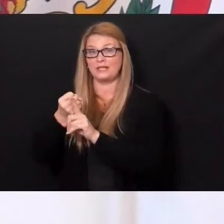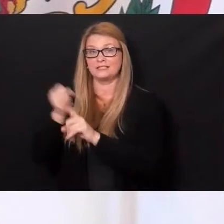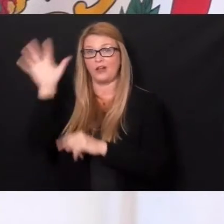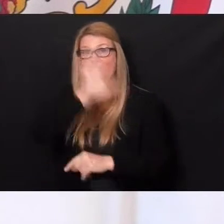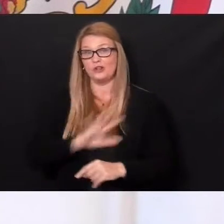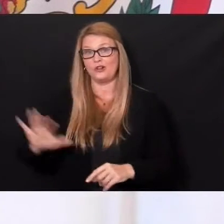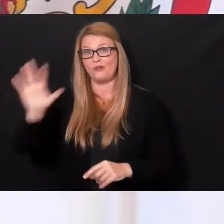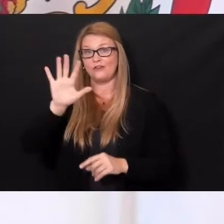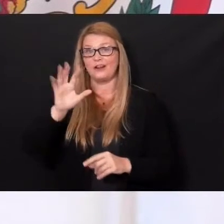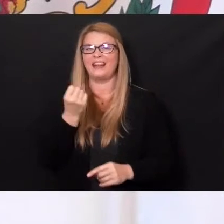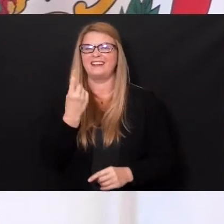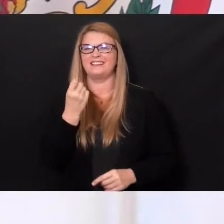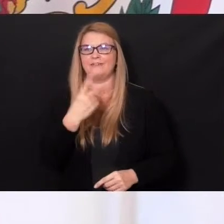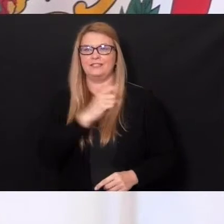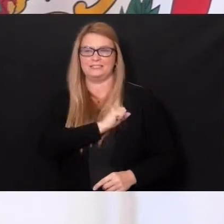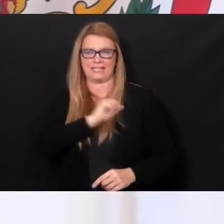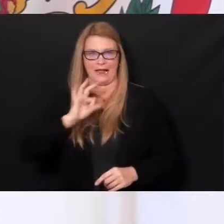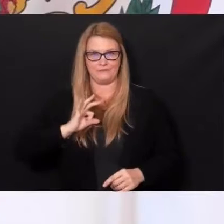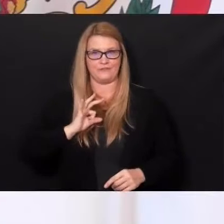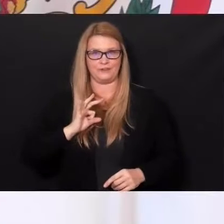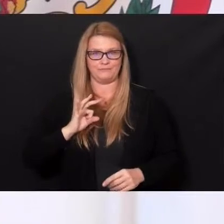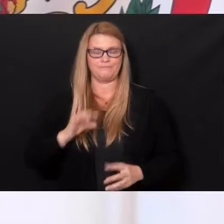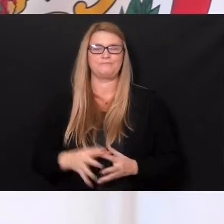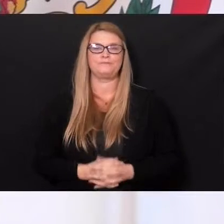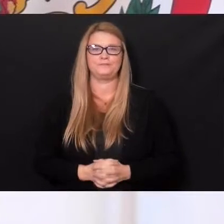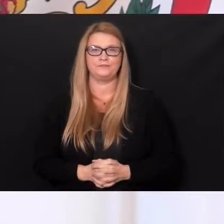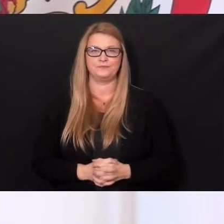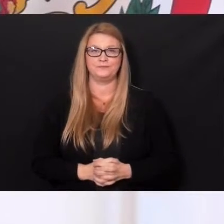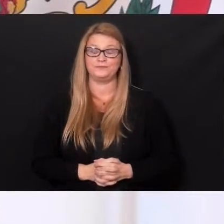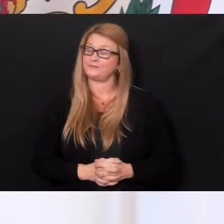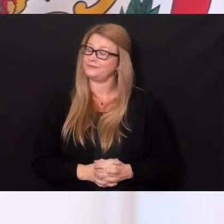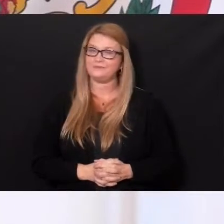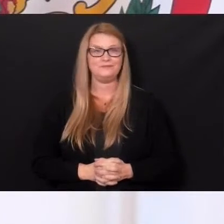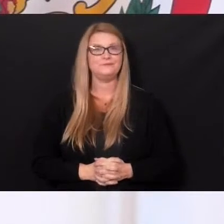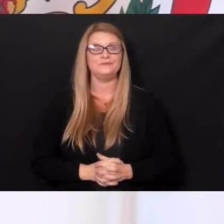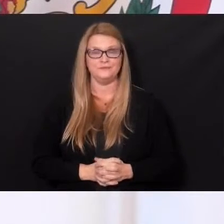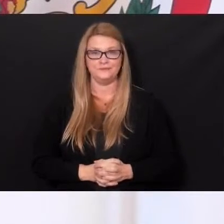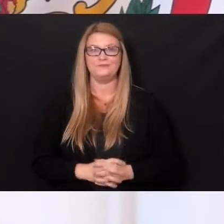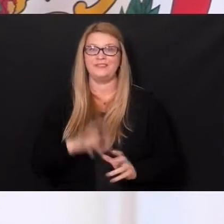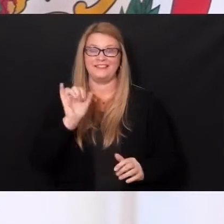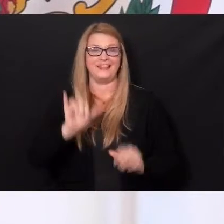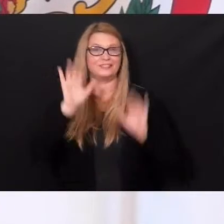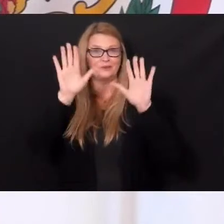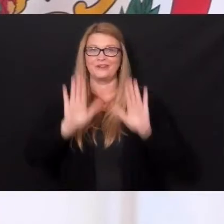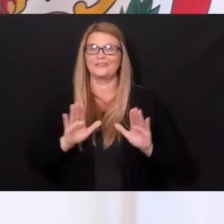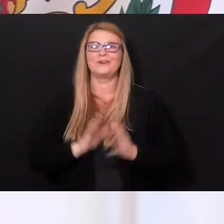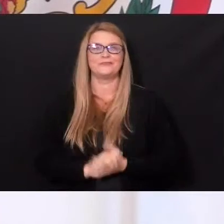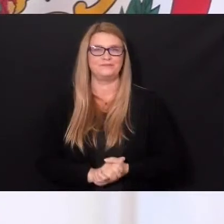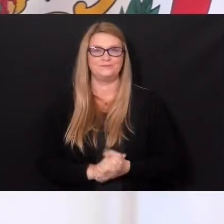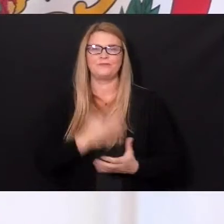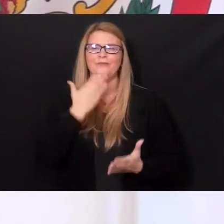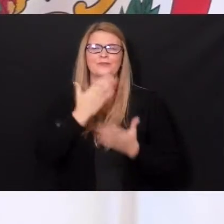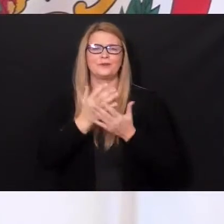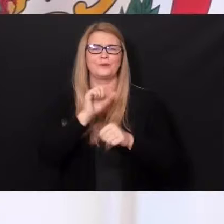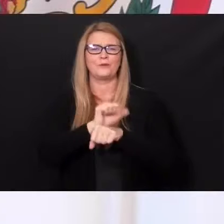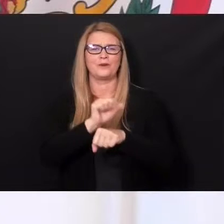and 11 staff cases in the entire state. It's amazing. Absolutely amazing. Great work, people.